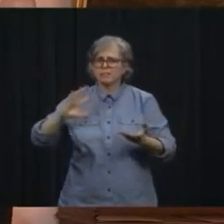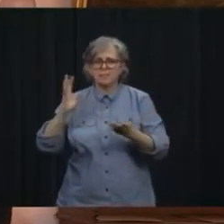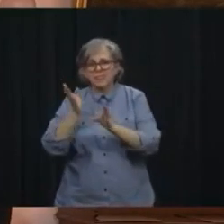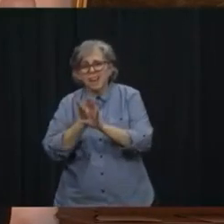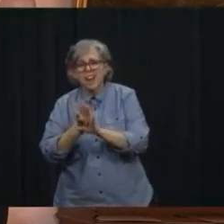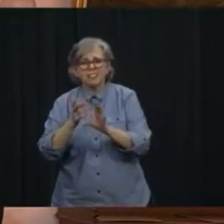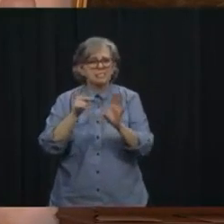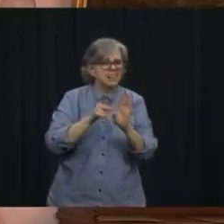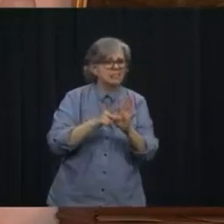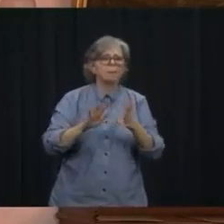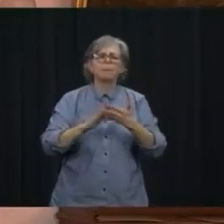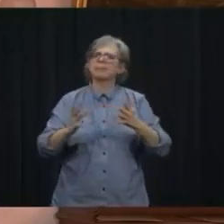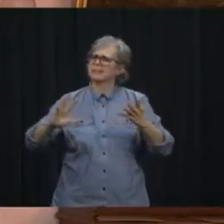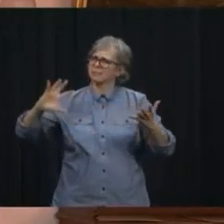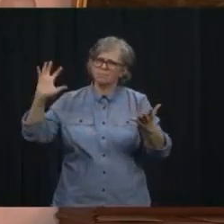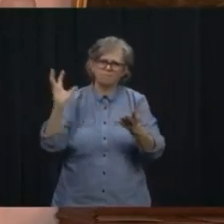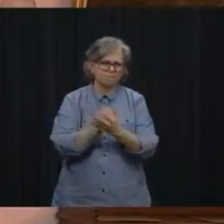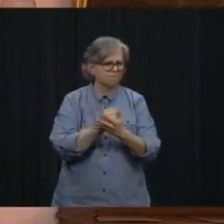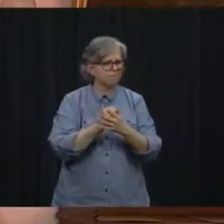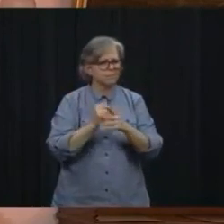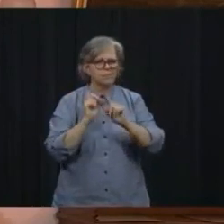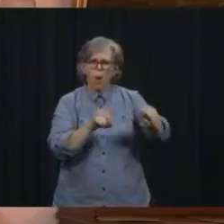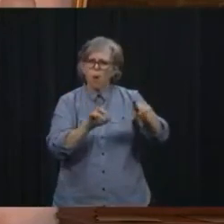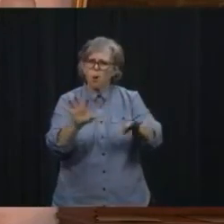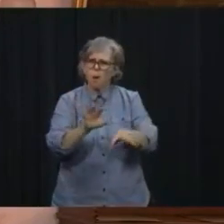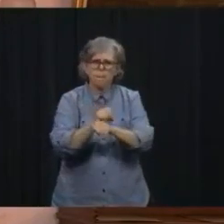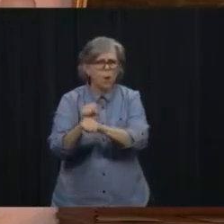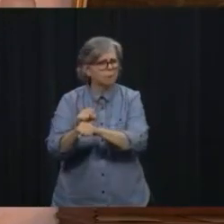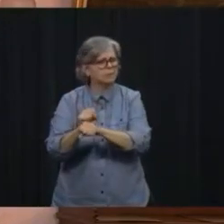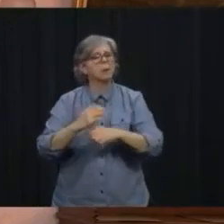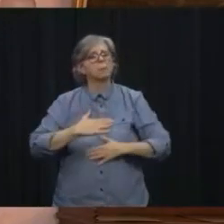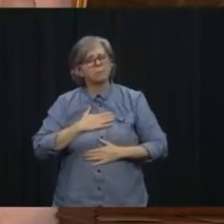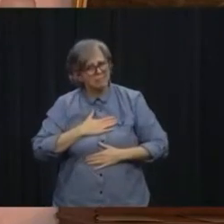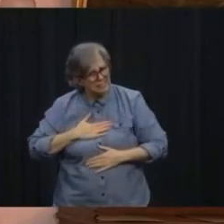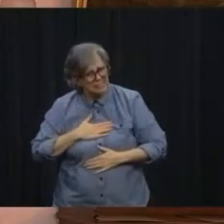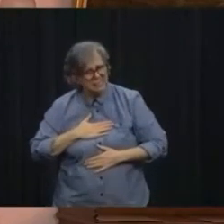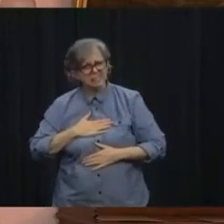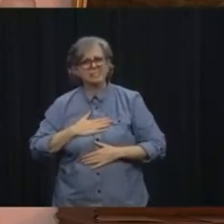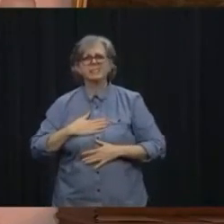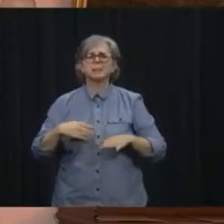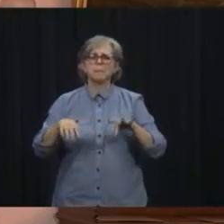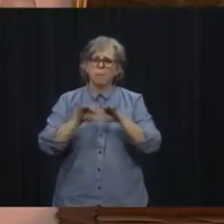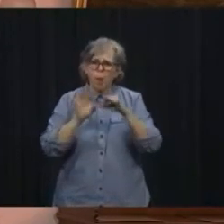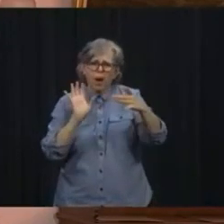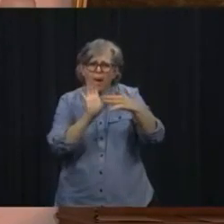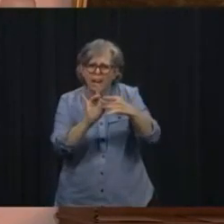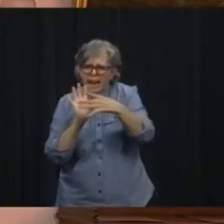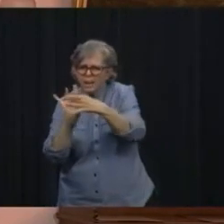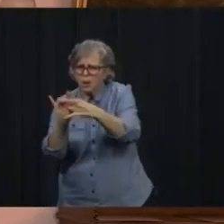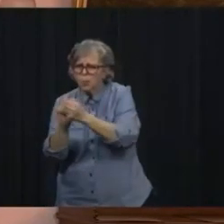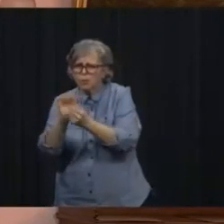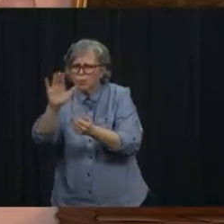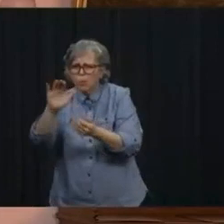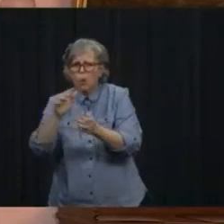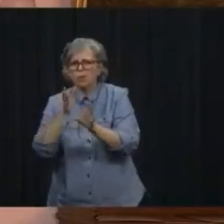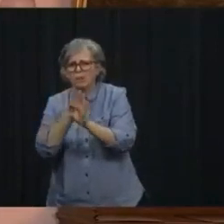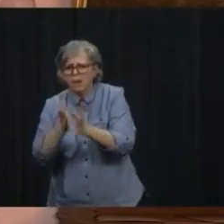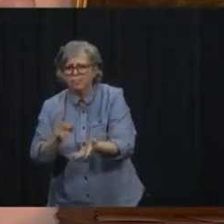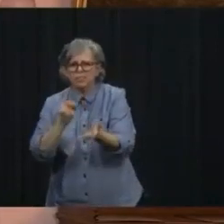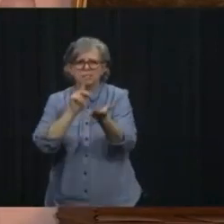this today. So thanks for inviting me to join you remotely. I can't tell you how much it really means to be able to still contribute and participate